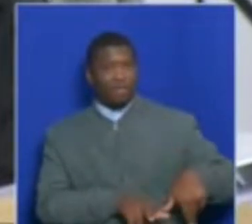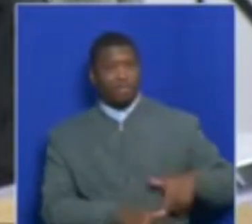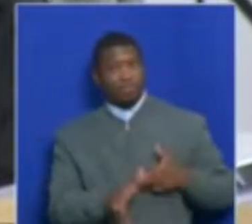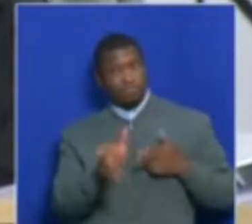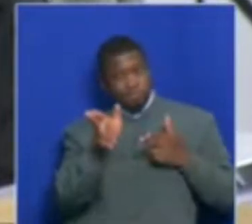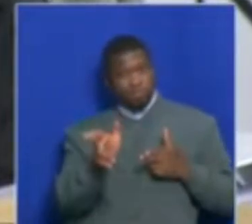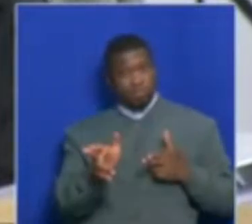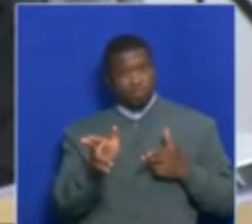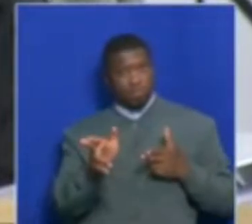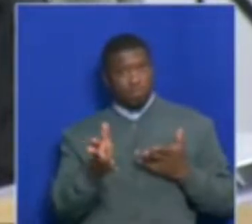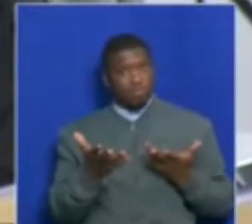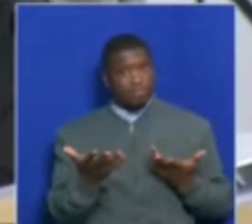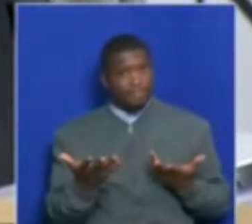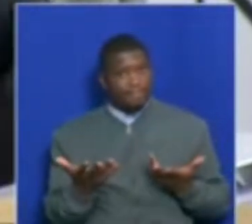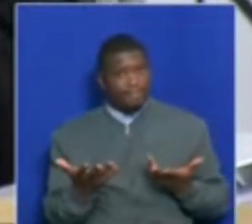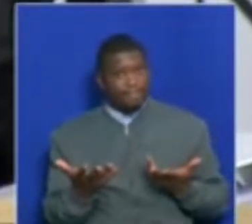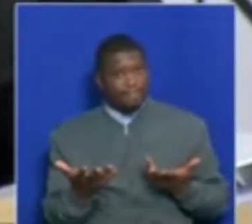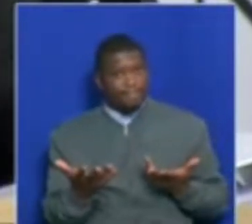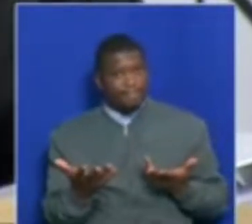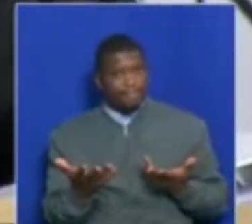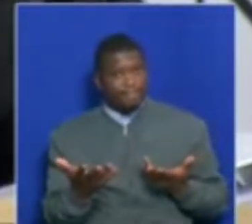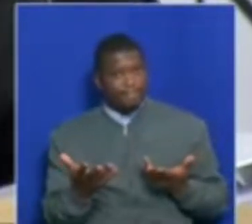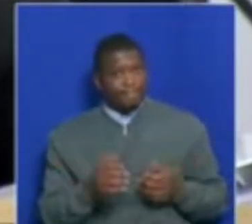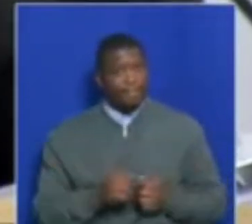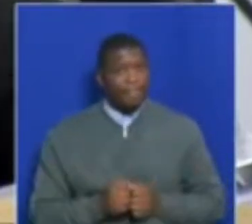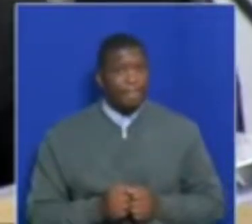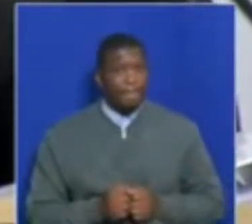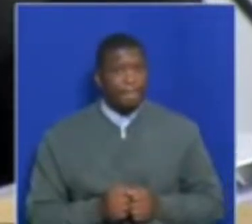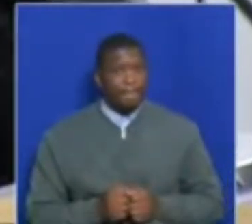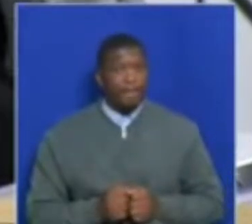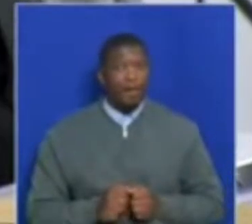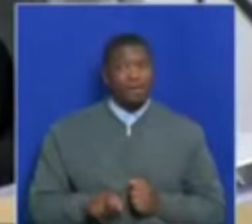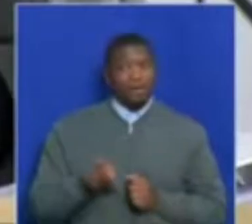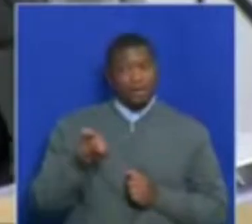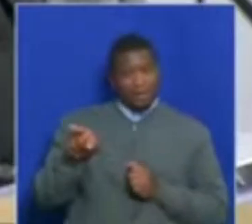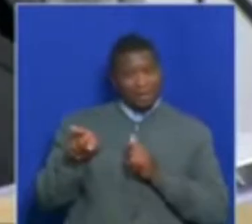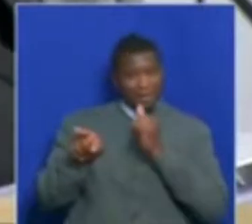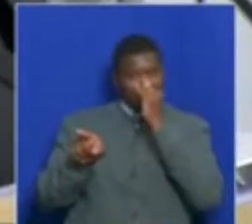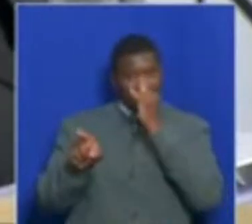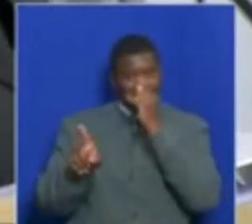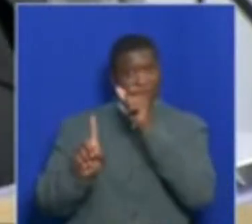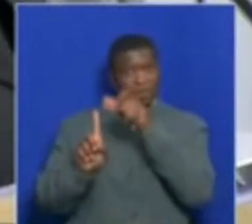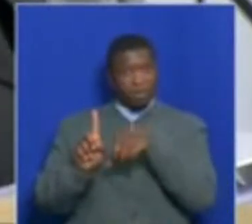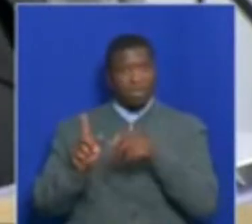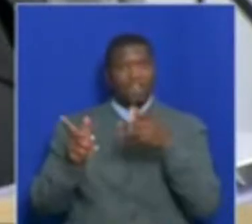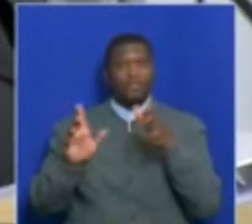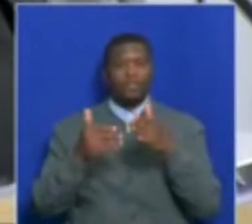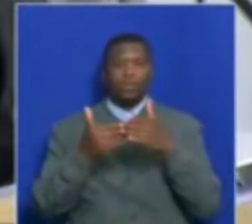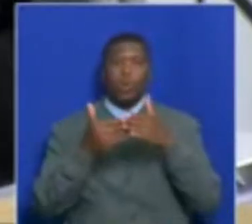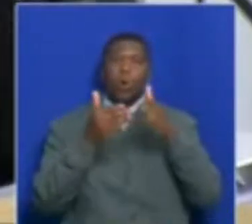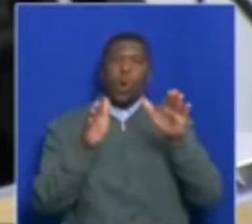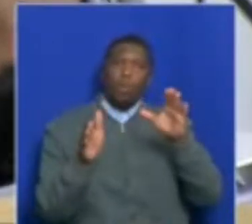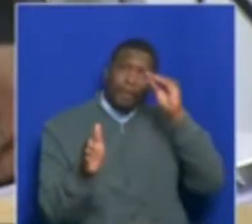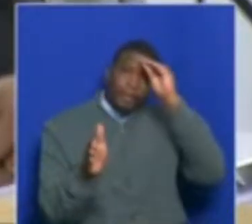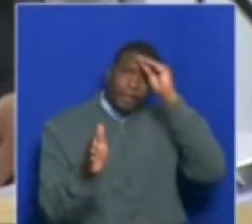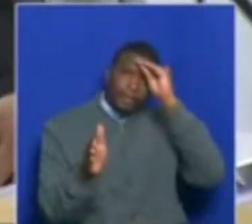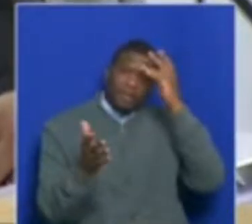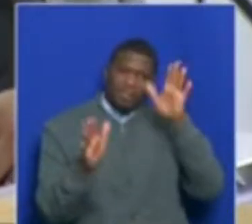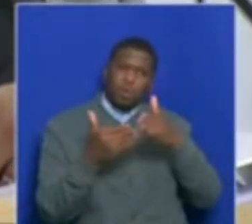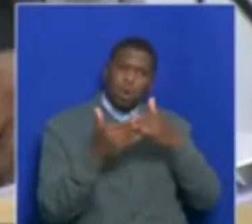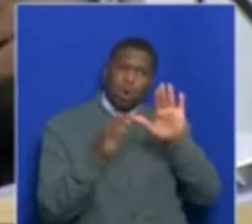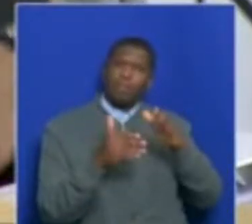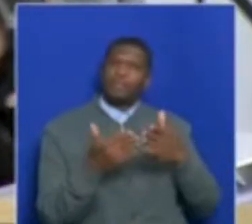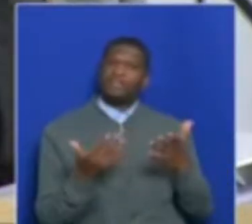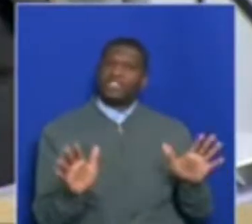Now, the suspect opened the door for these policemen to come in. So what is the reason for